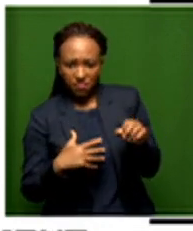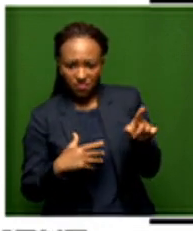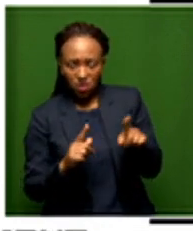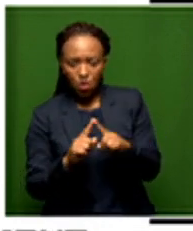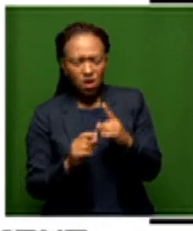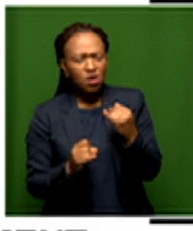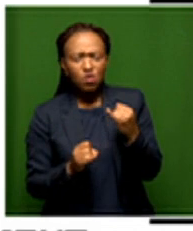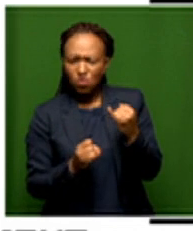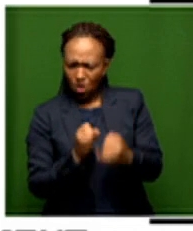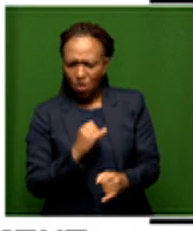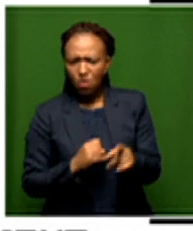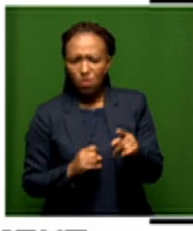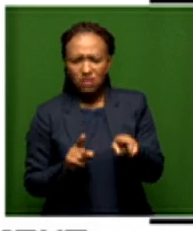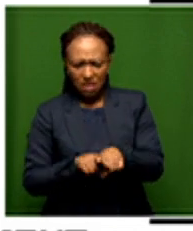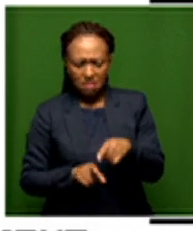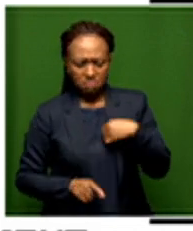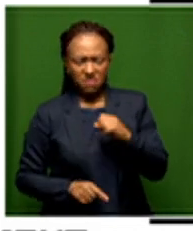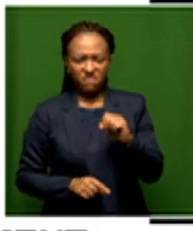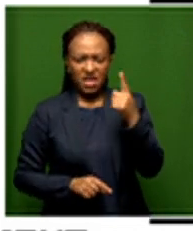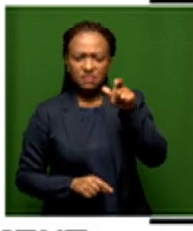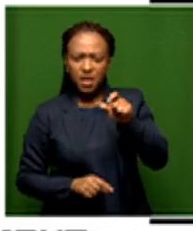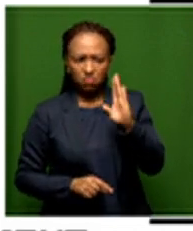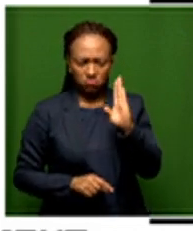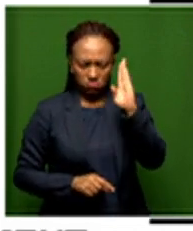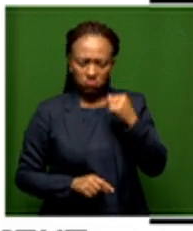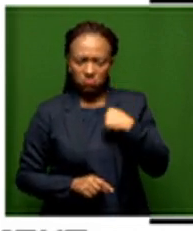absolutely wrong, and I would be the first one